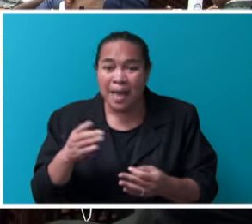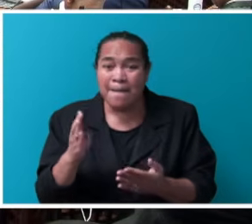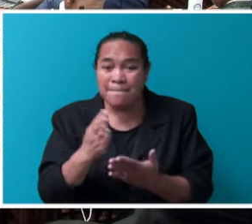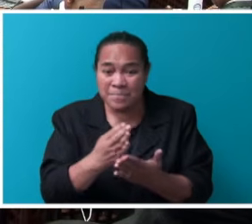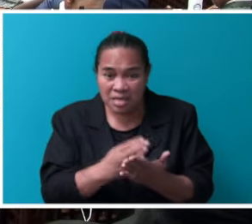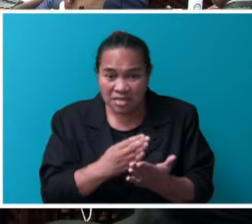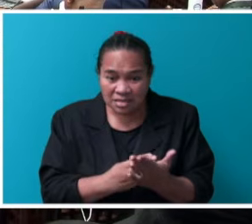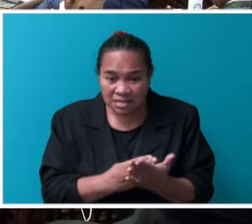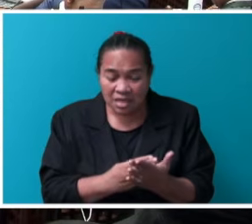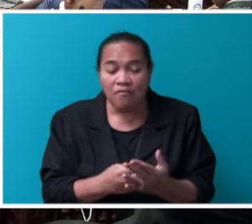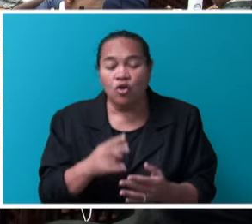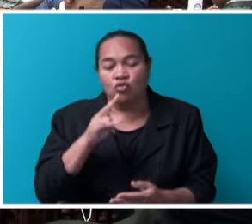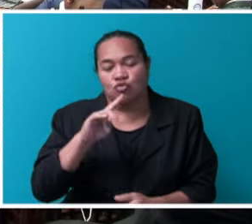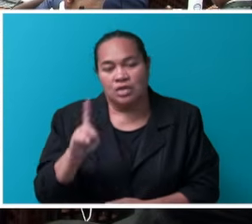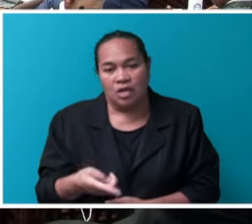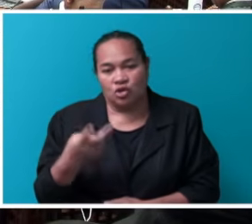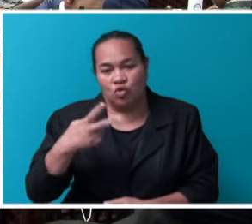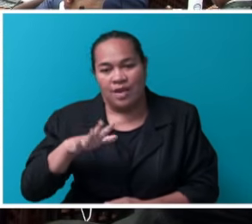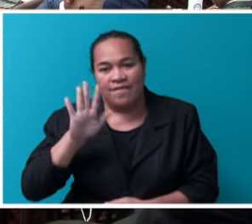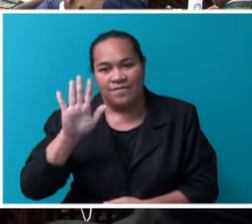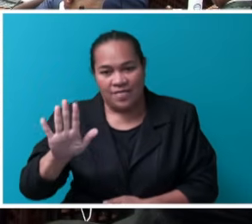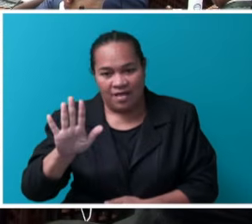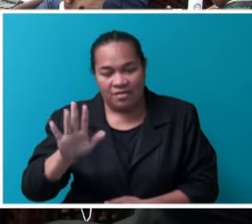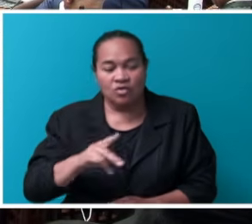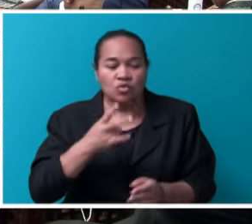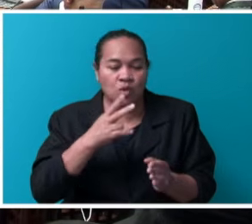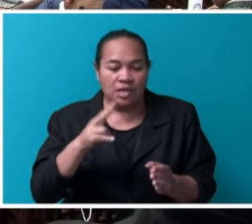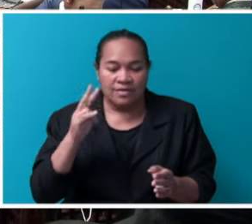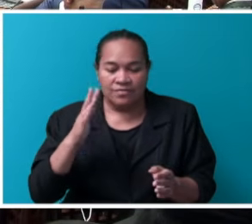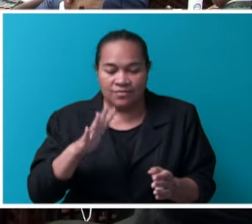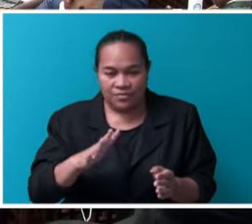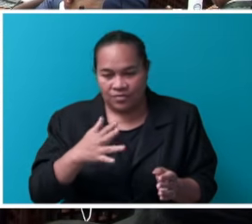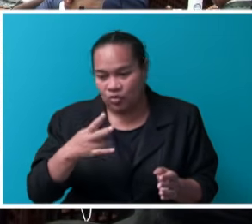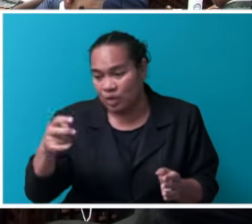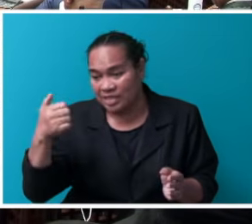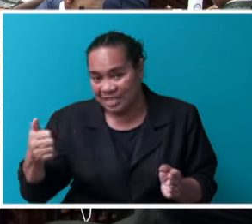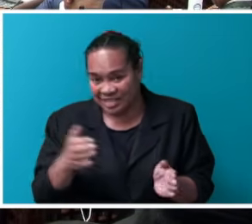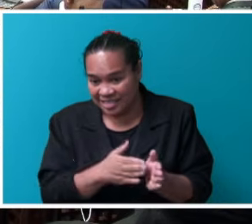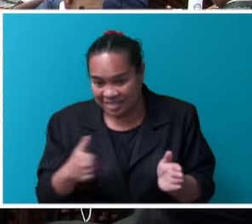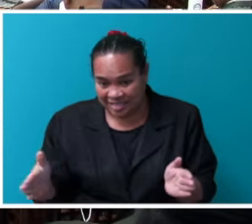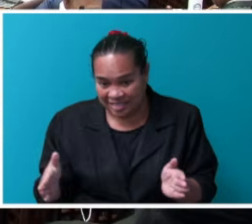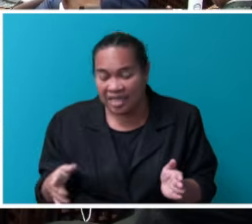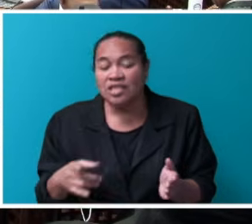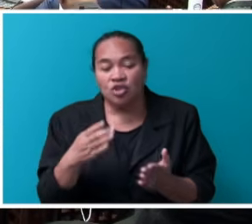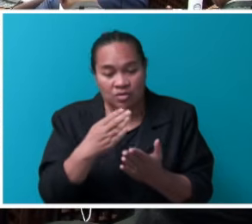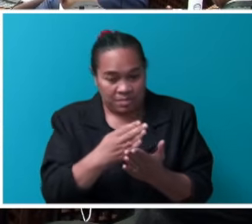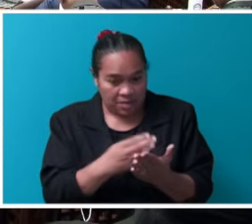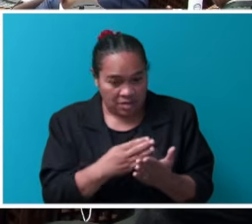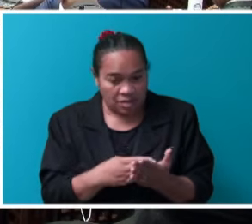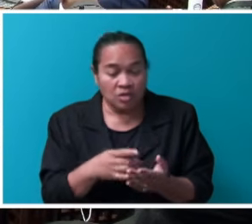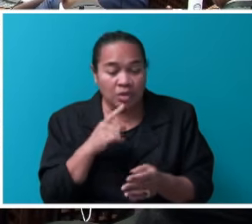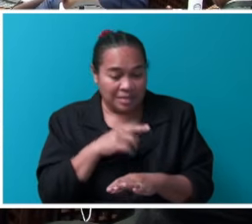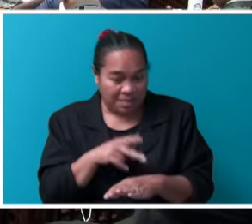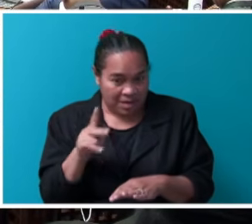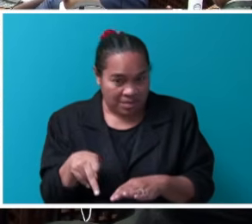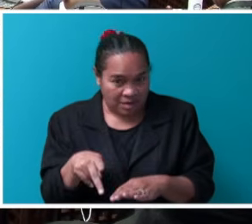bills for the 2025 to 2026 national budget be considered by Parliament